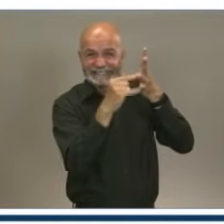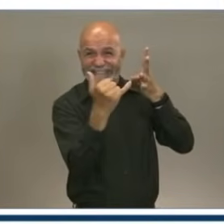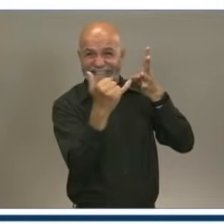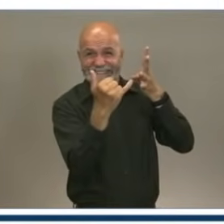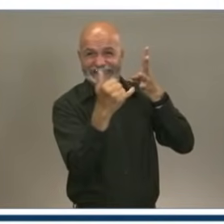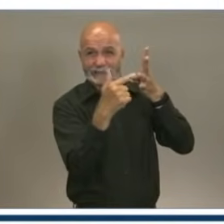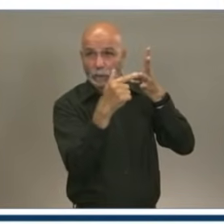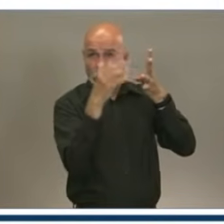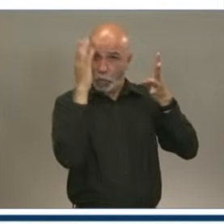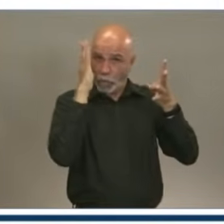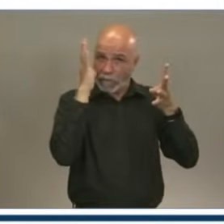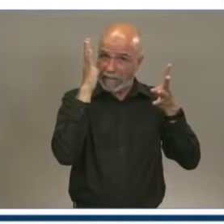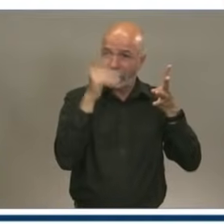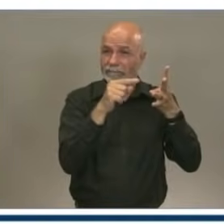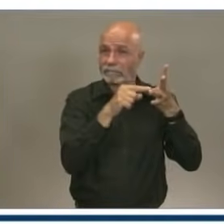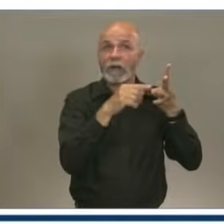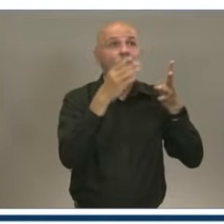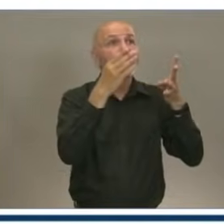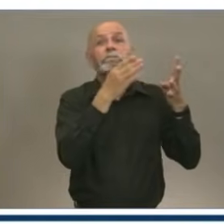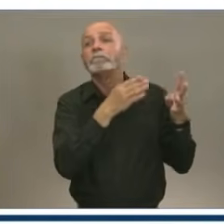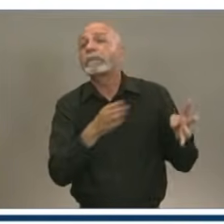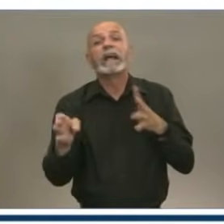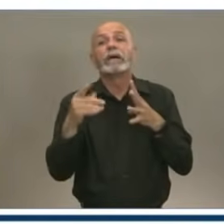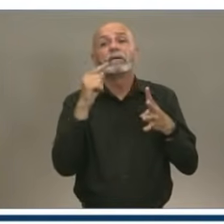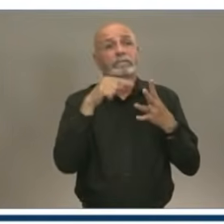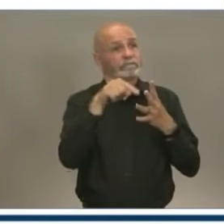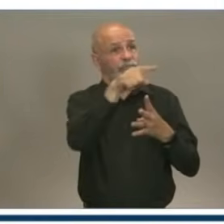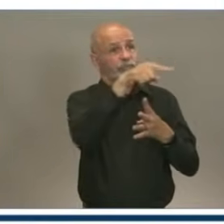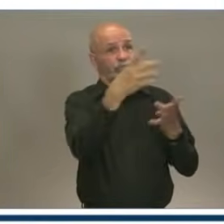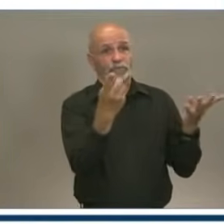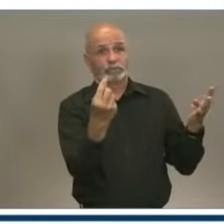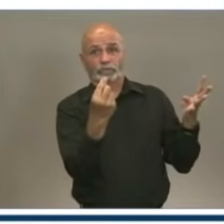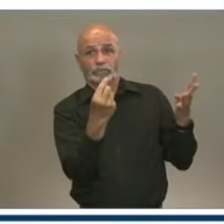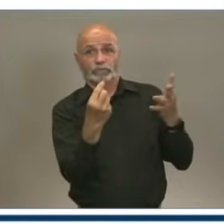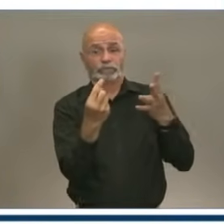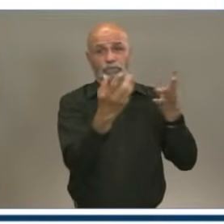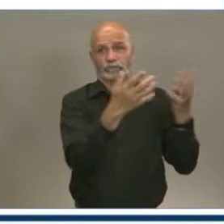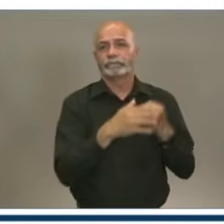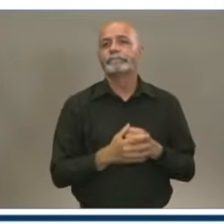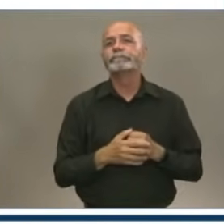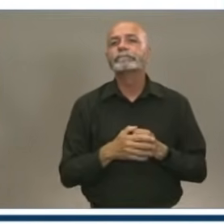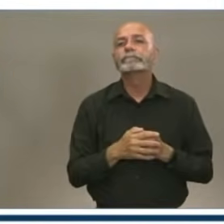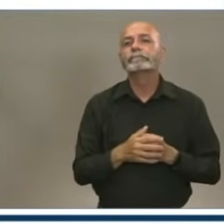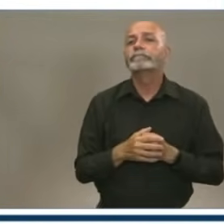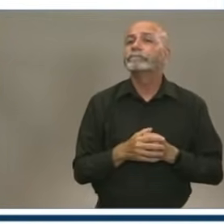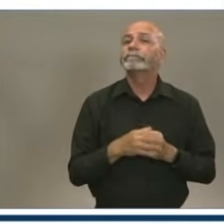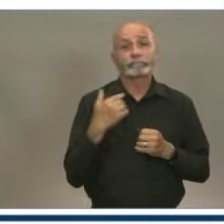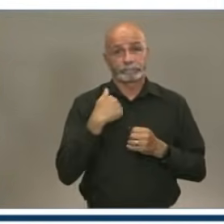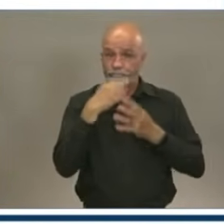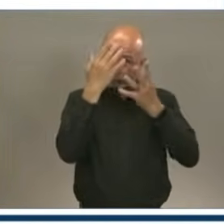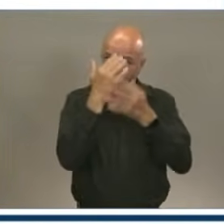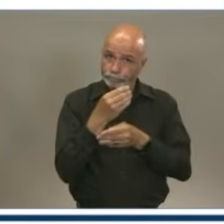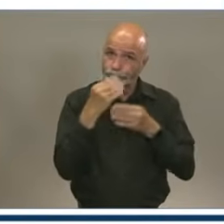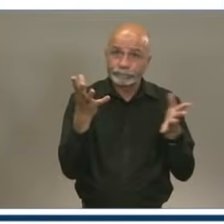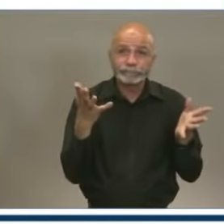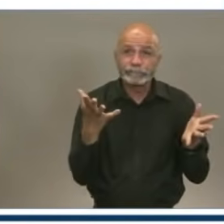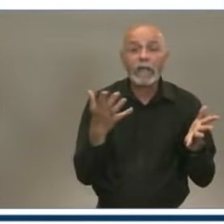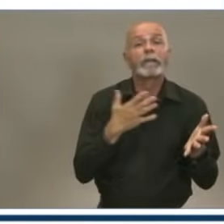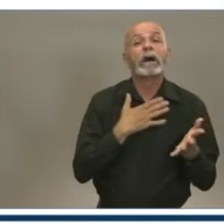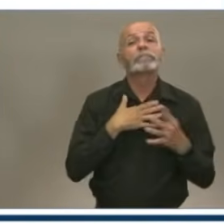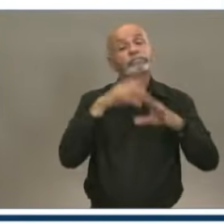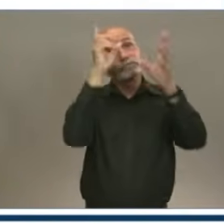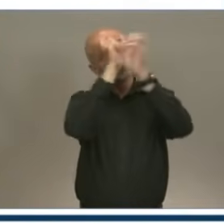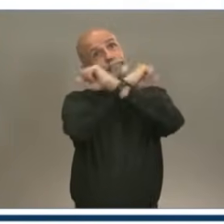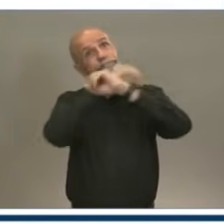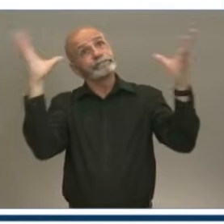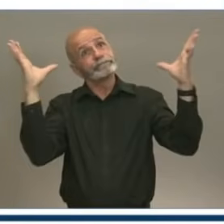restart plan from you soon? So I've been talking about my vision for several months now since I've been the Premier, and before